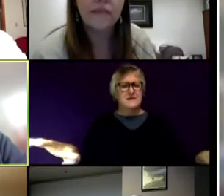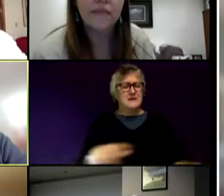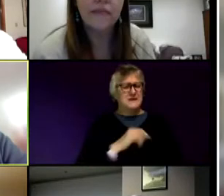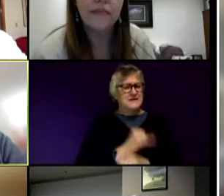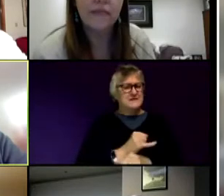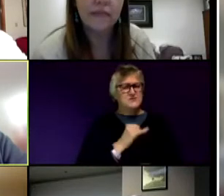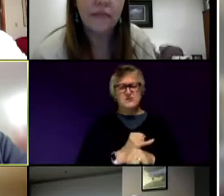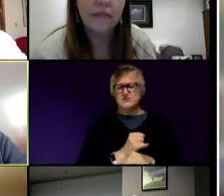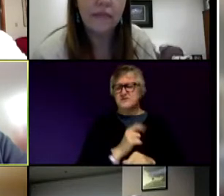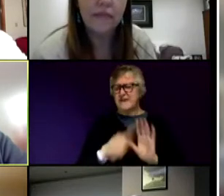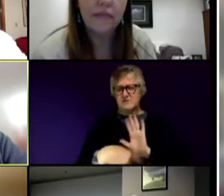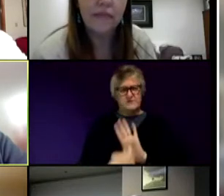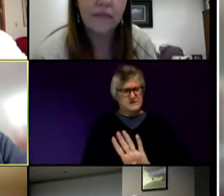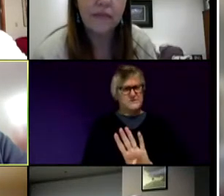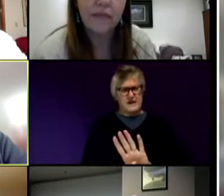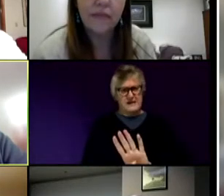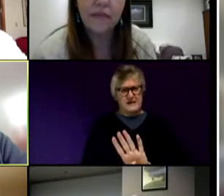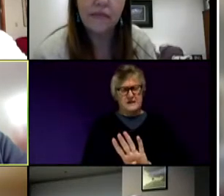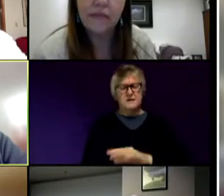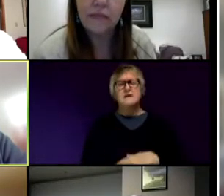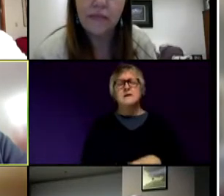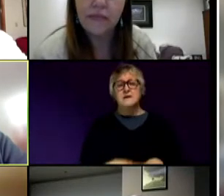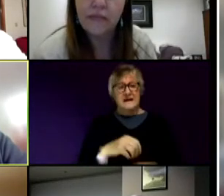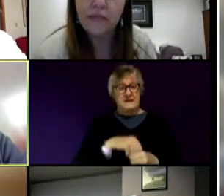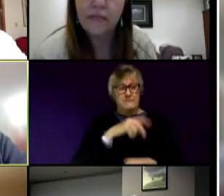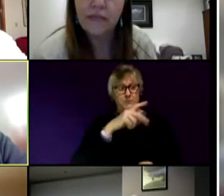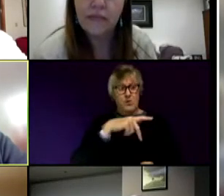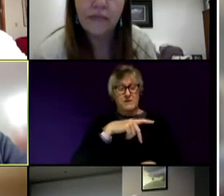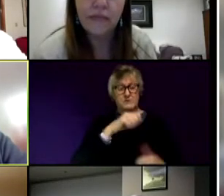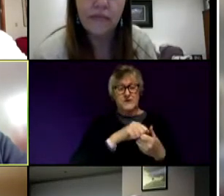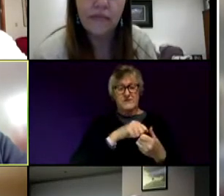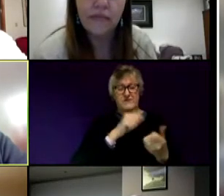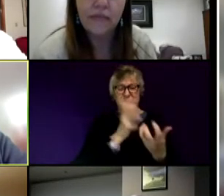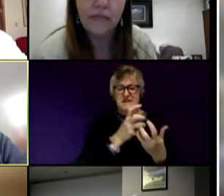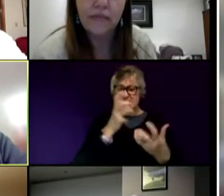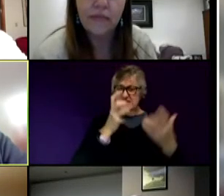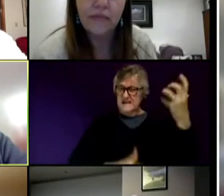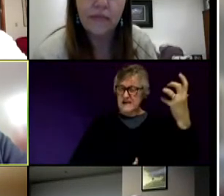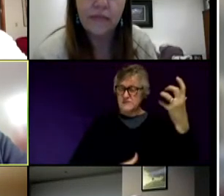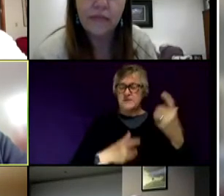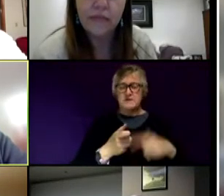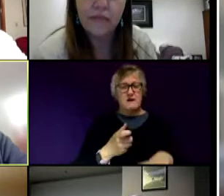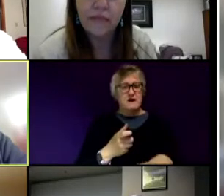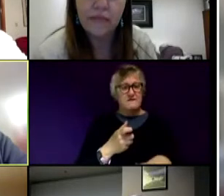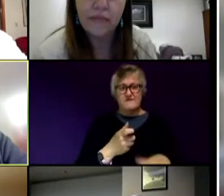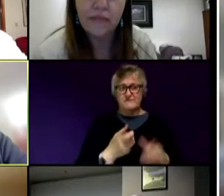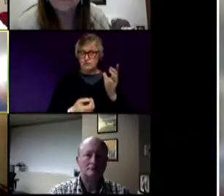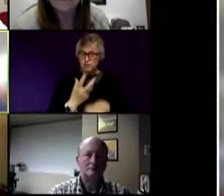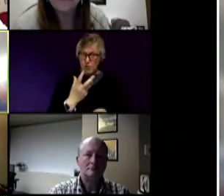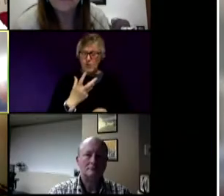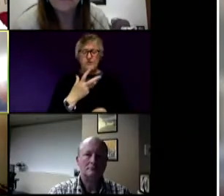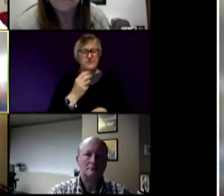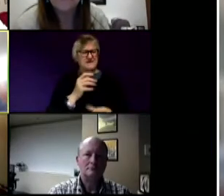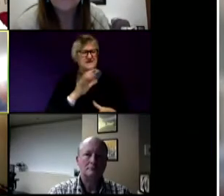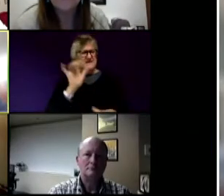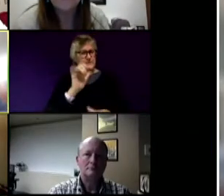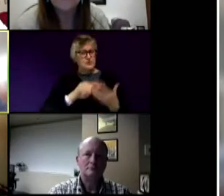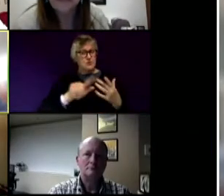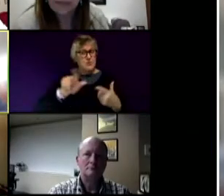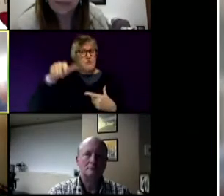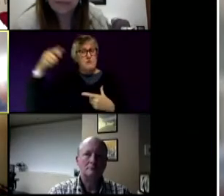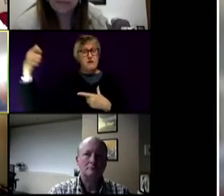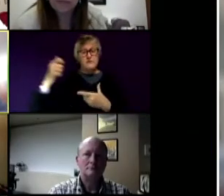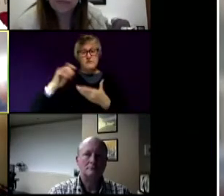displayed. In Portland, with the disengagement of economic growth and development, similar to many other cities populated by Black and